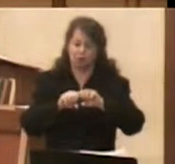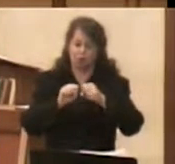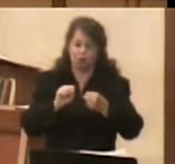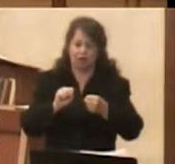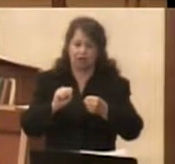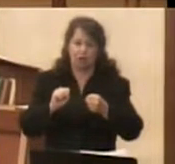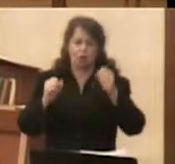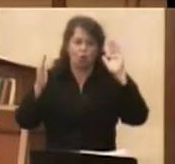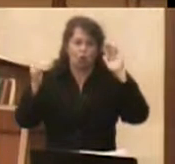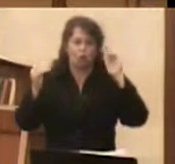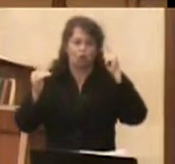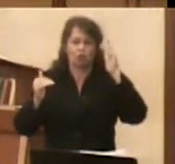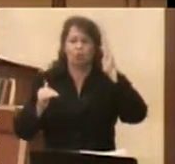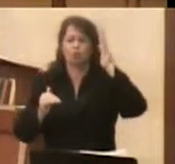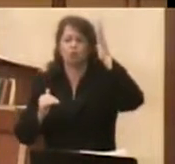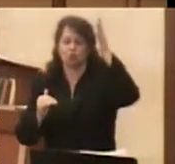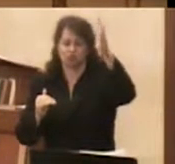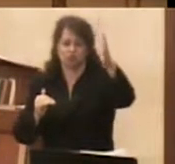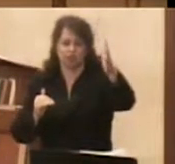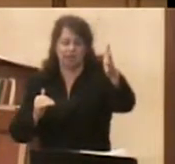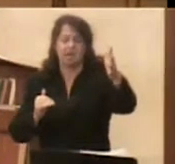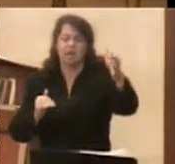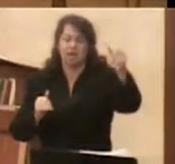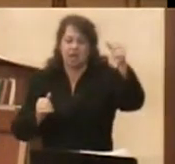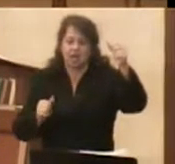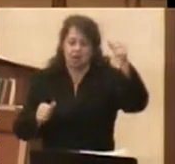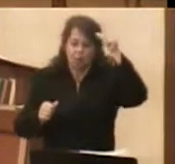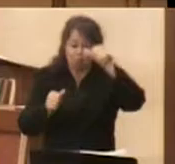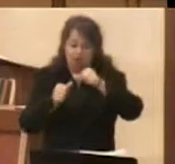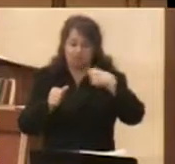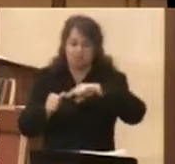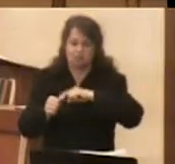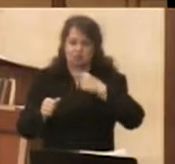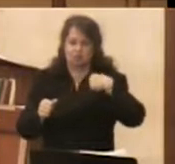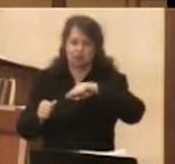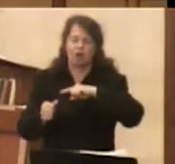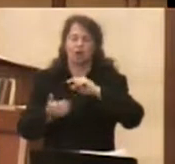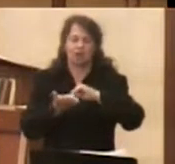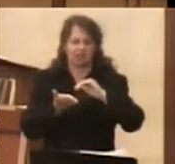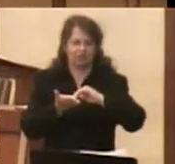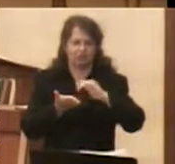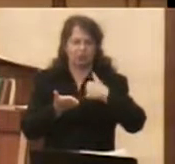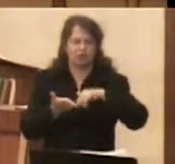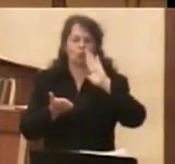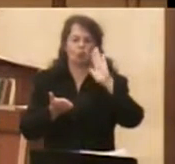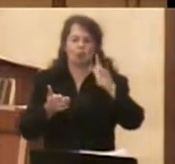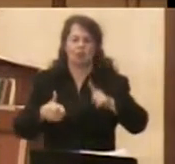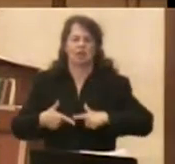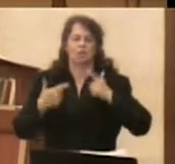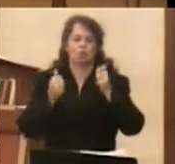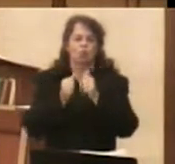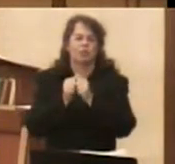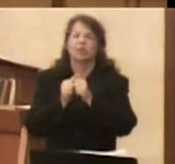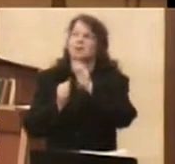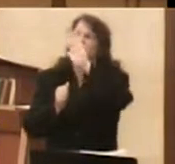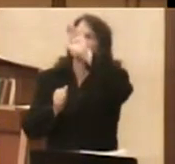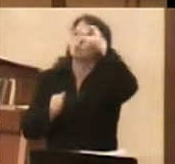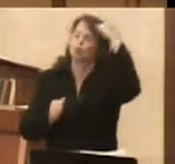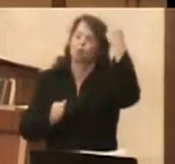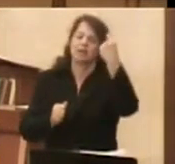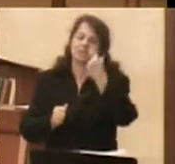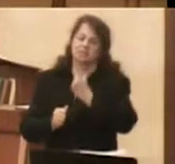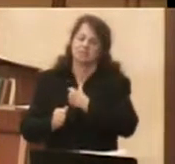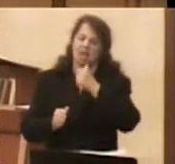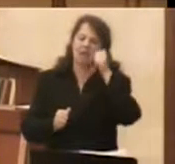the future. Hope that reminds us that we are forgiven and live in grace each day. And a hope that